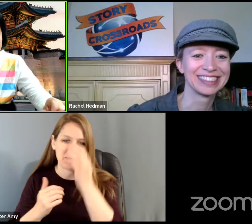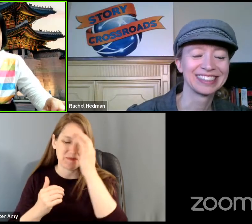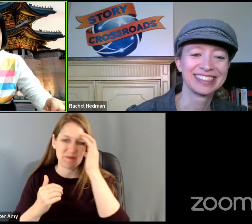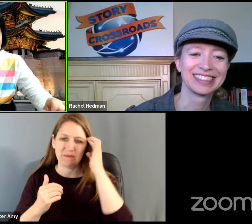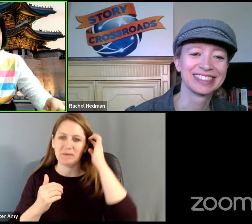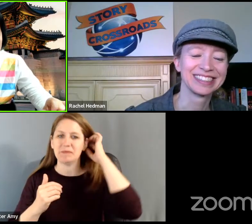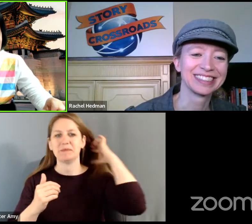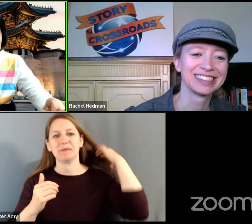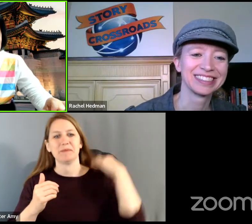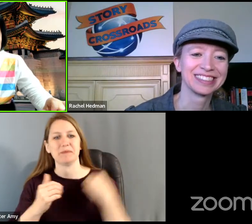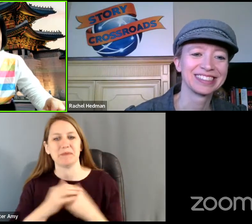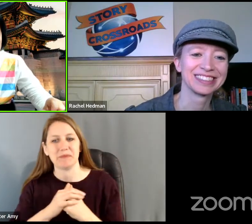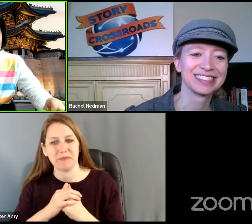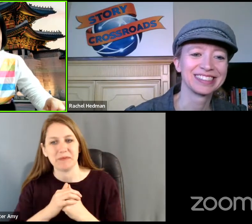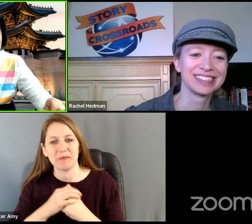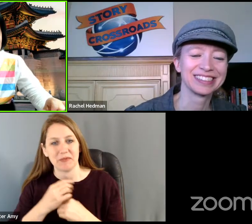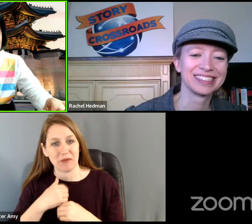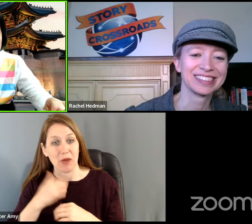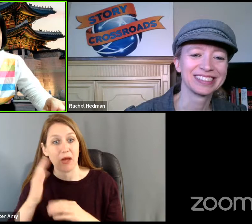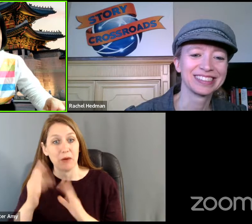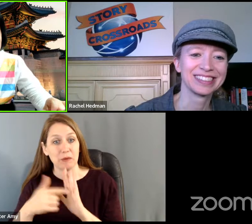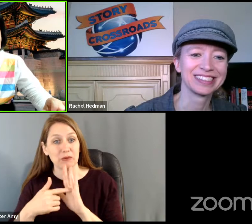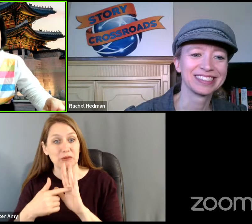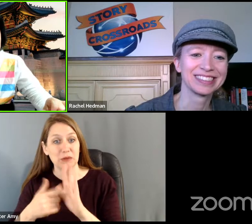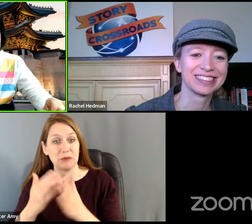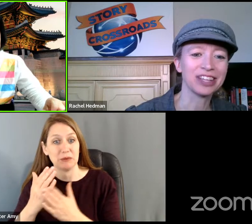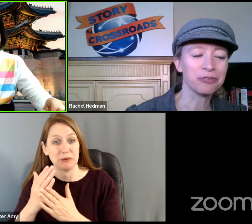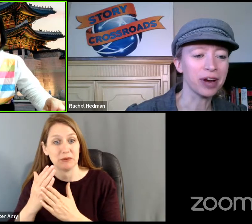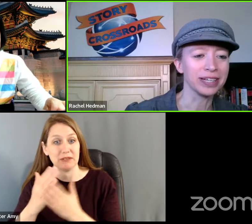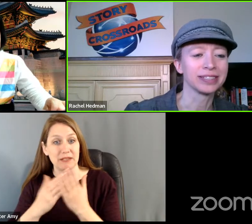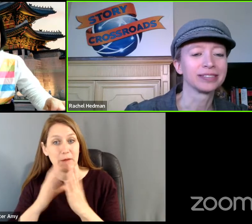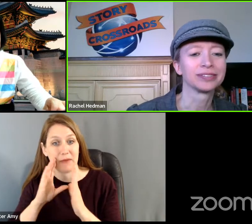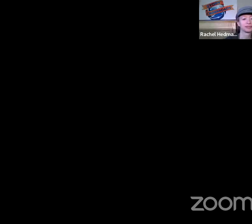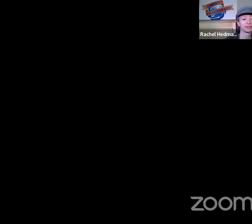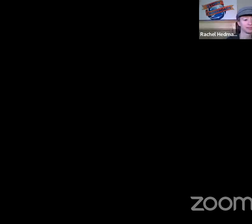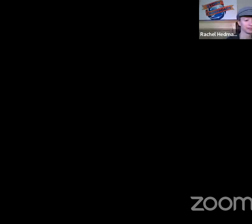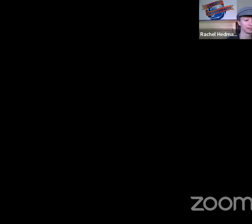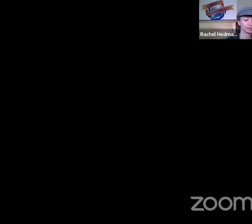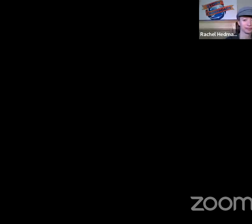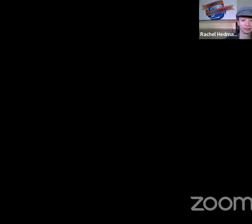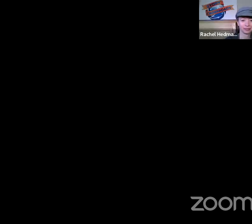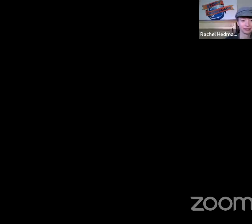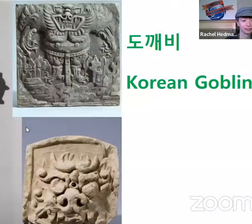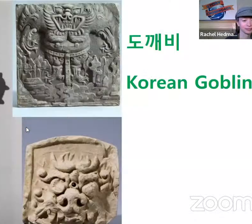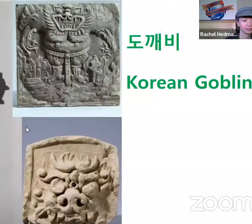And I will show you some image. Oh, great.